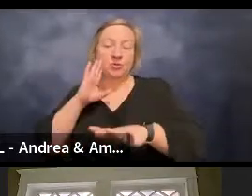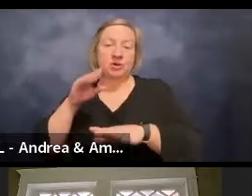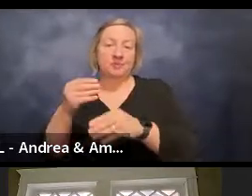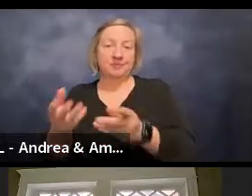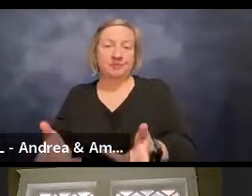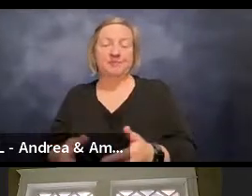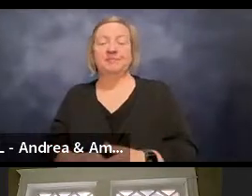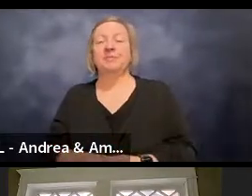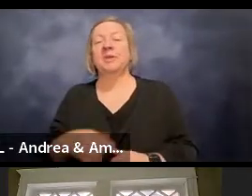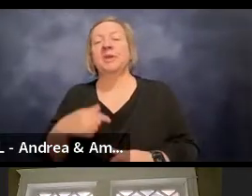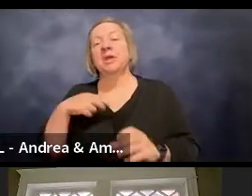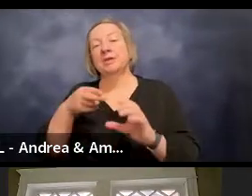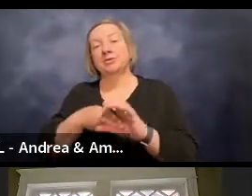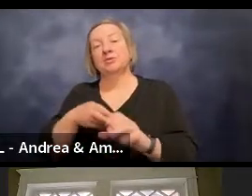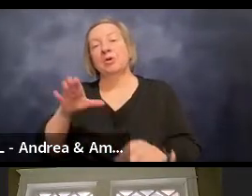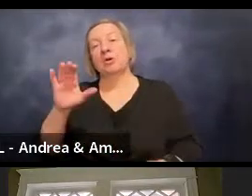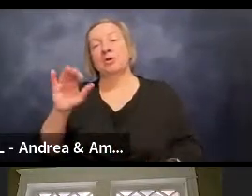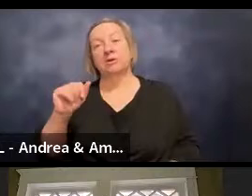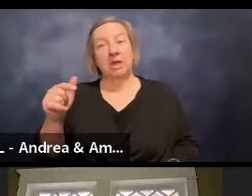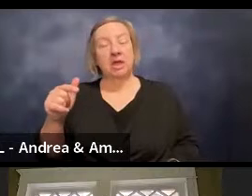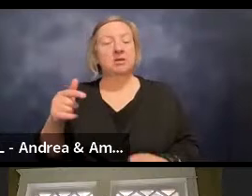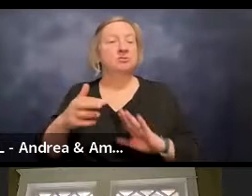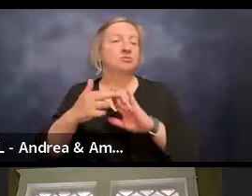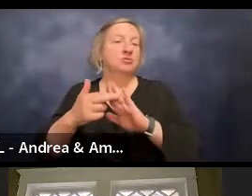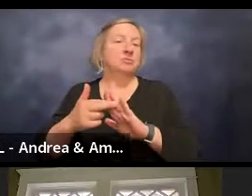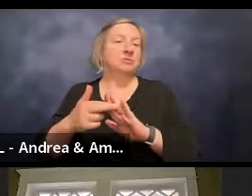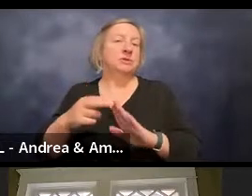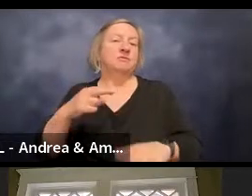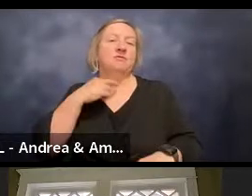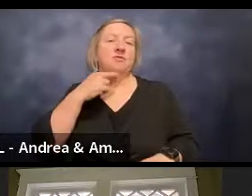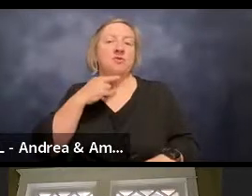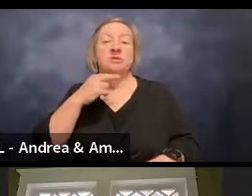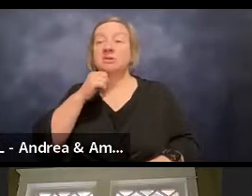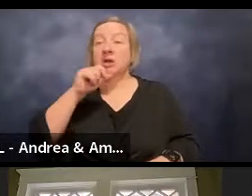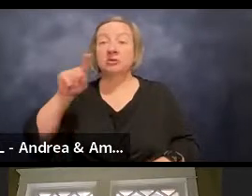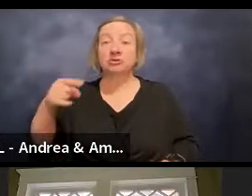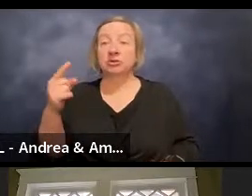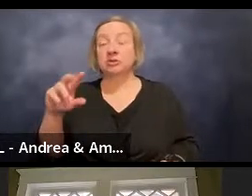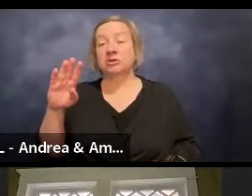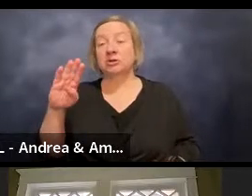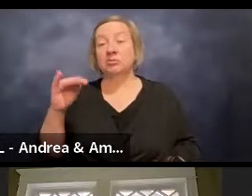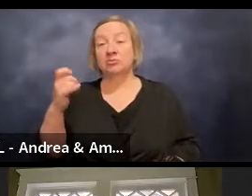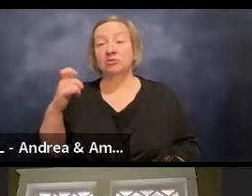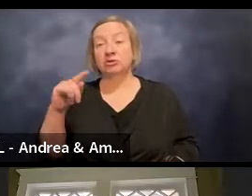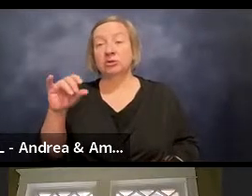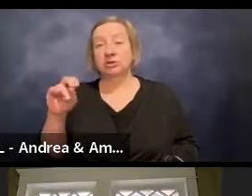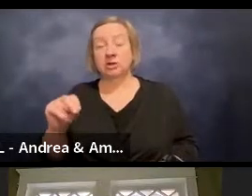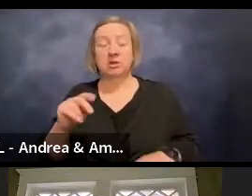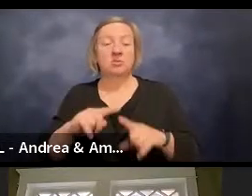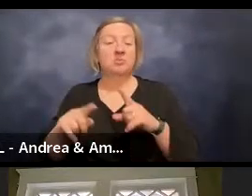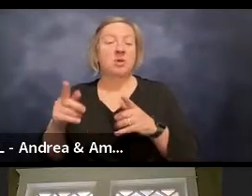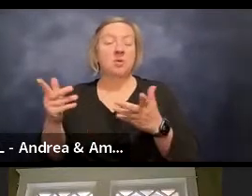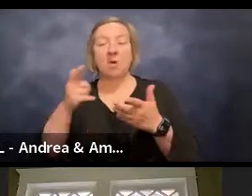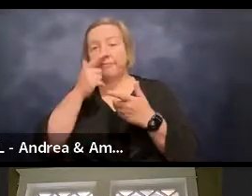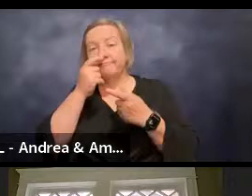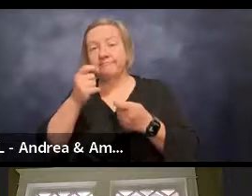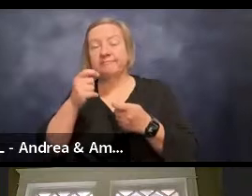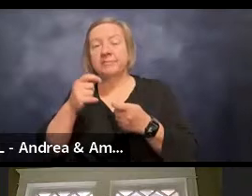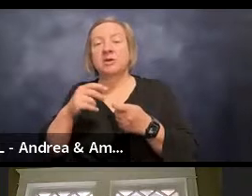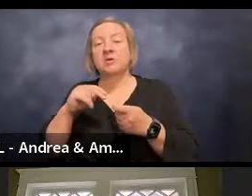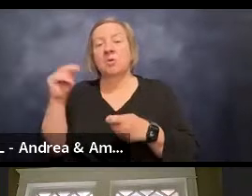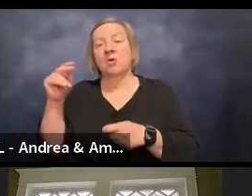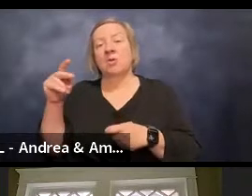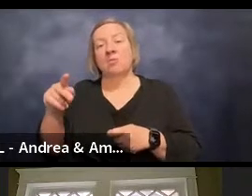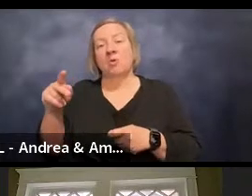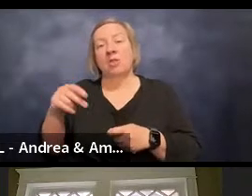I joined the CAG to represent the voice not only of Bridgeton but the interests of the North Portland neighborhoods as a whole,